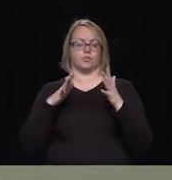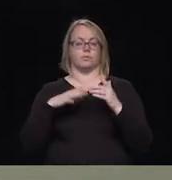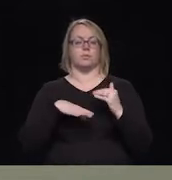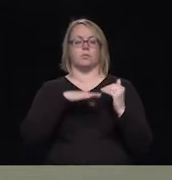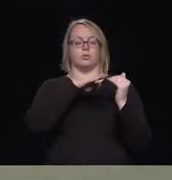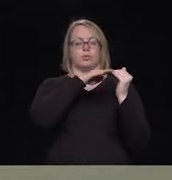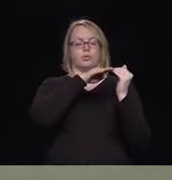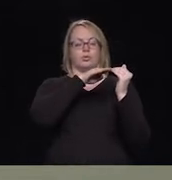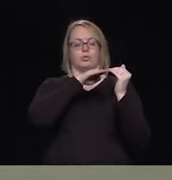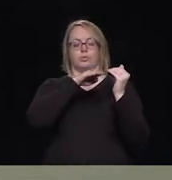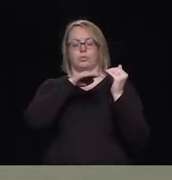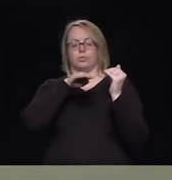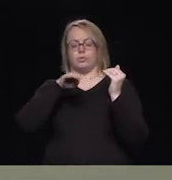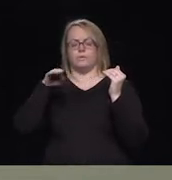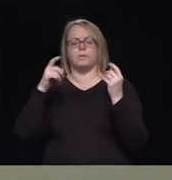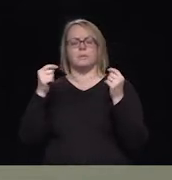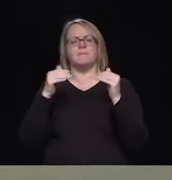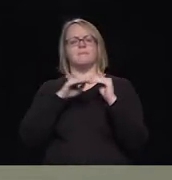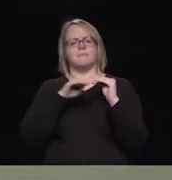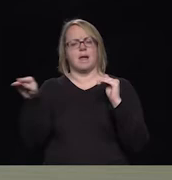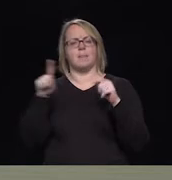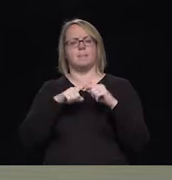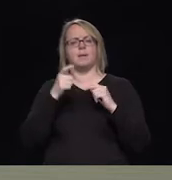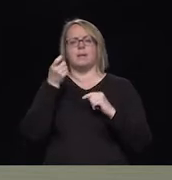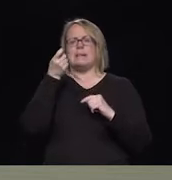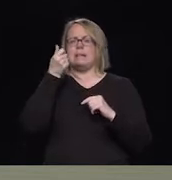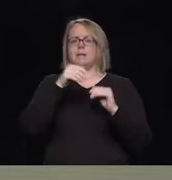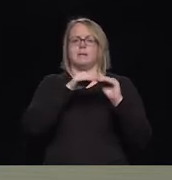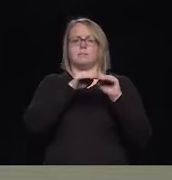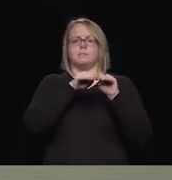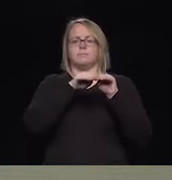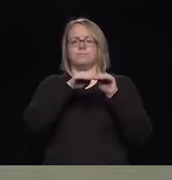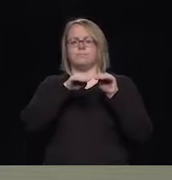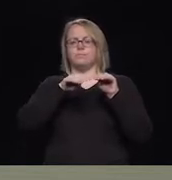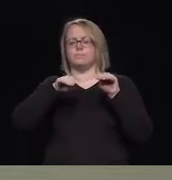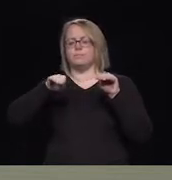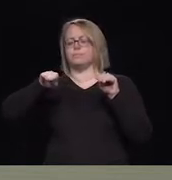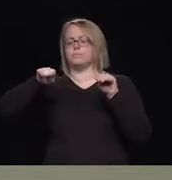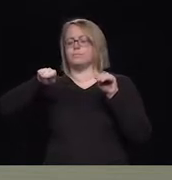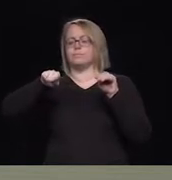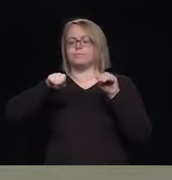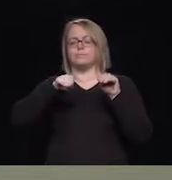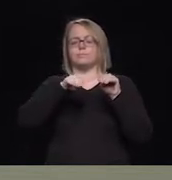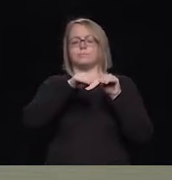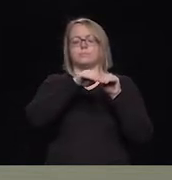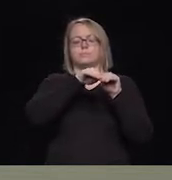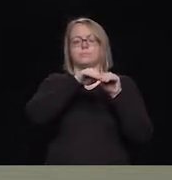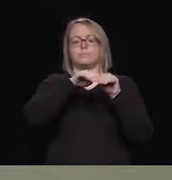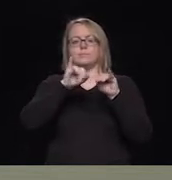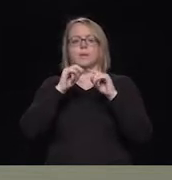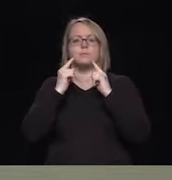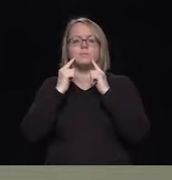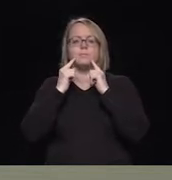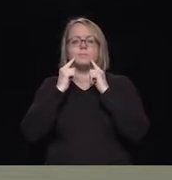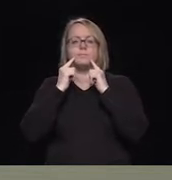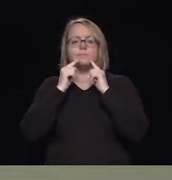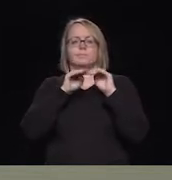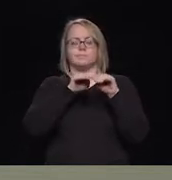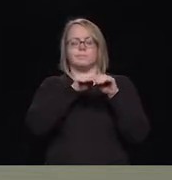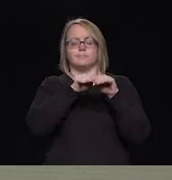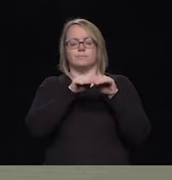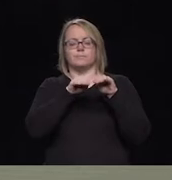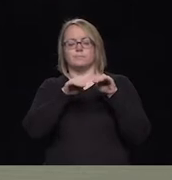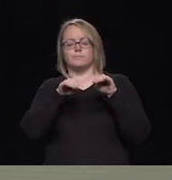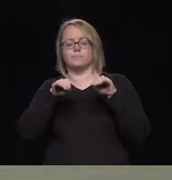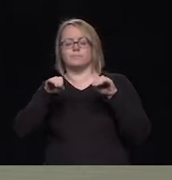curve, almost straight line at the bottom. So now we have our basic shape